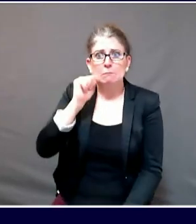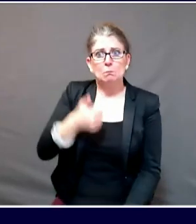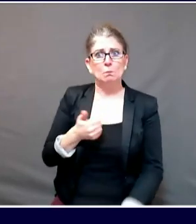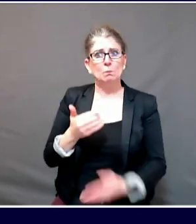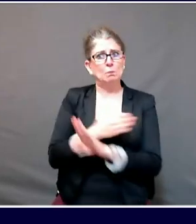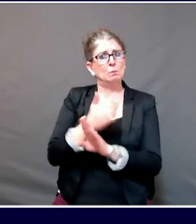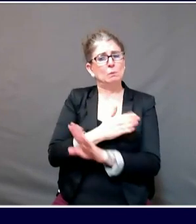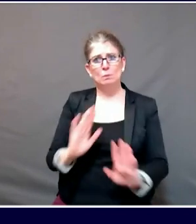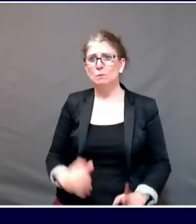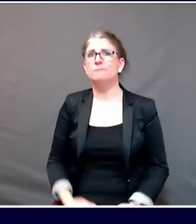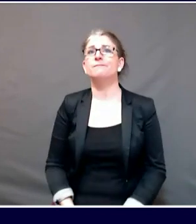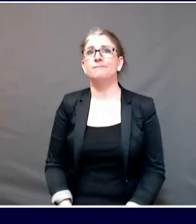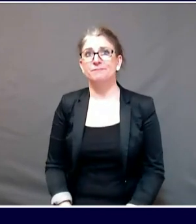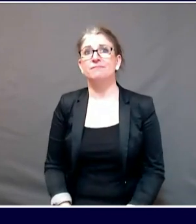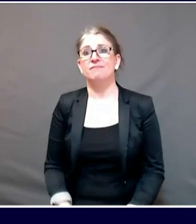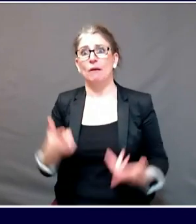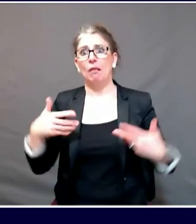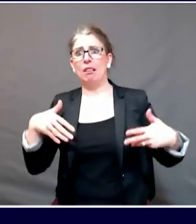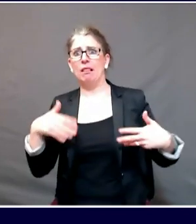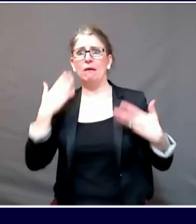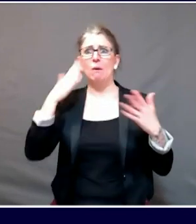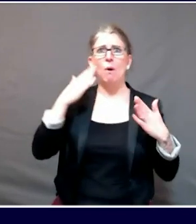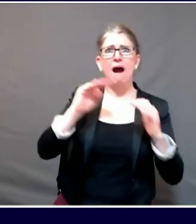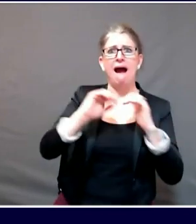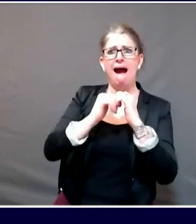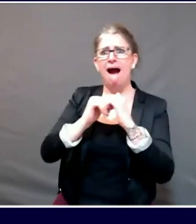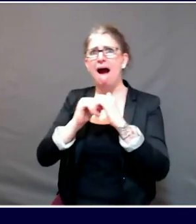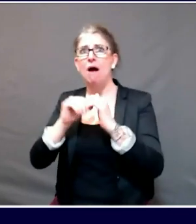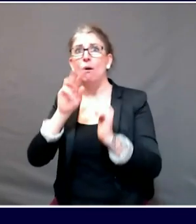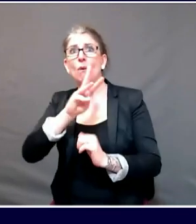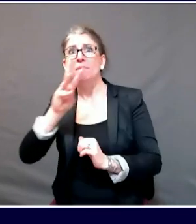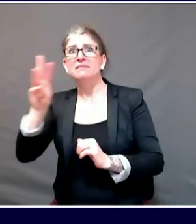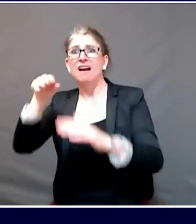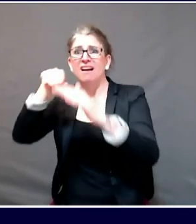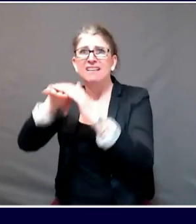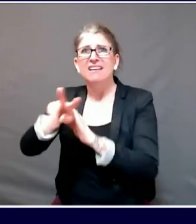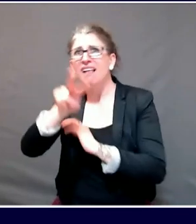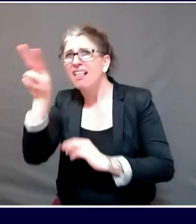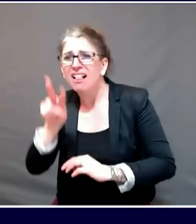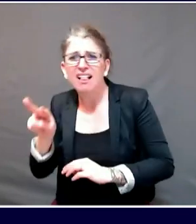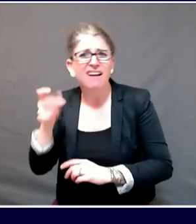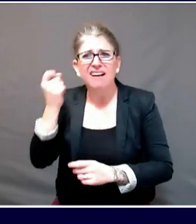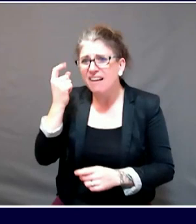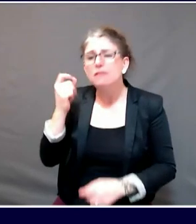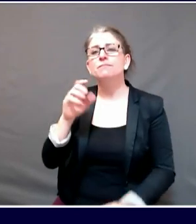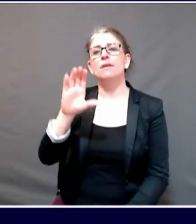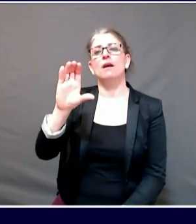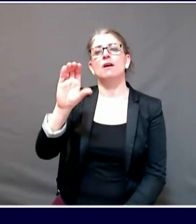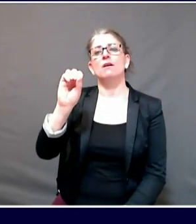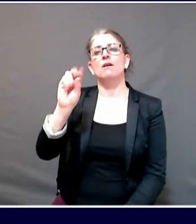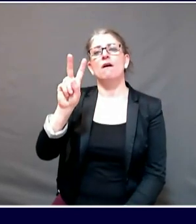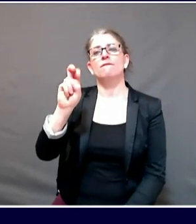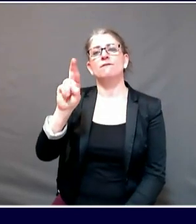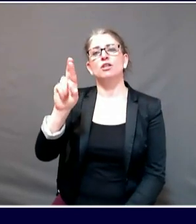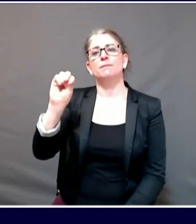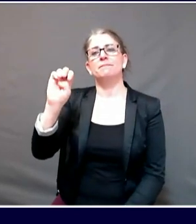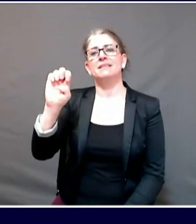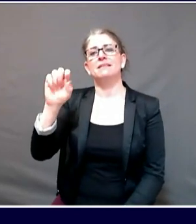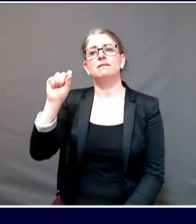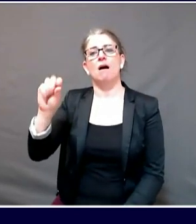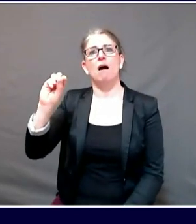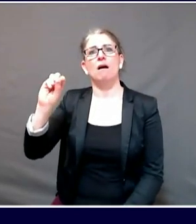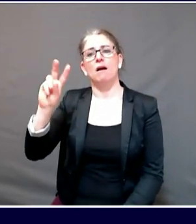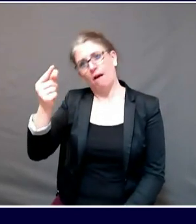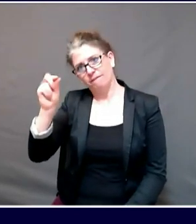coverme.gov to learn more about affordable healthcare options through both Maine Care as well as through